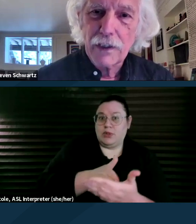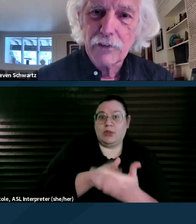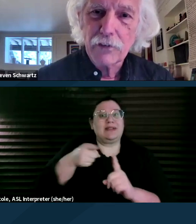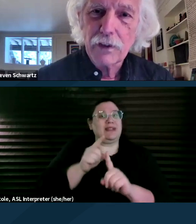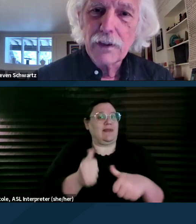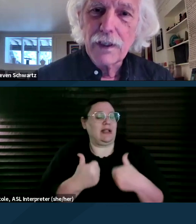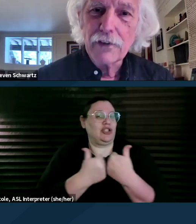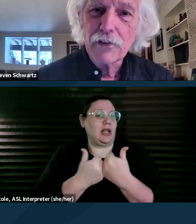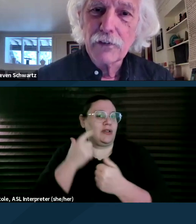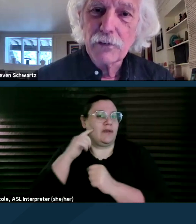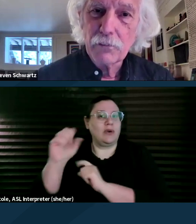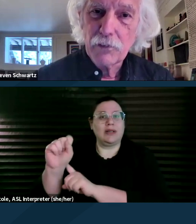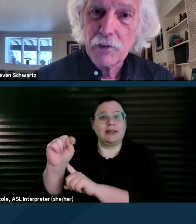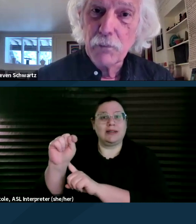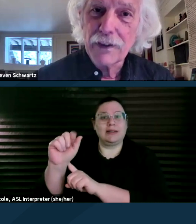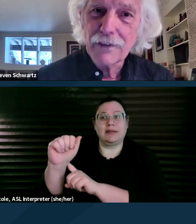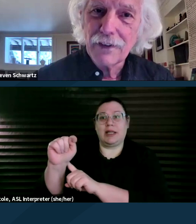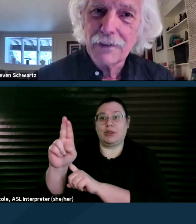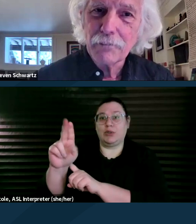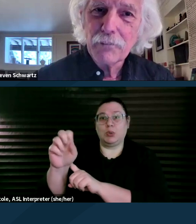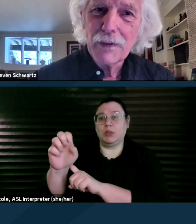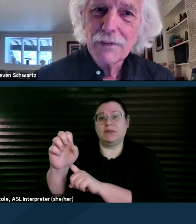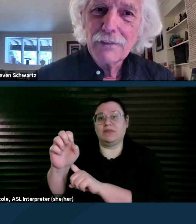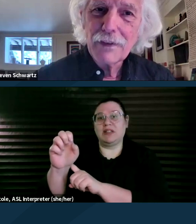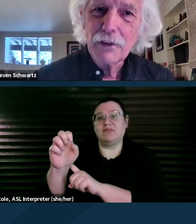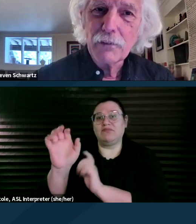to the statute, that is simply